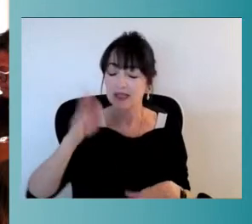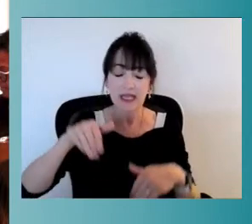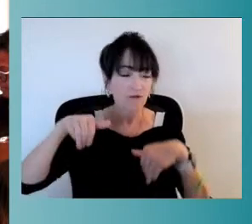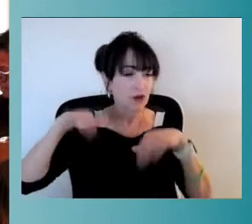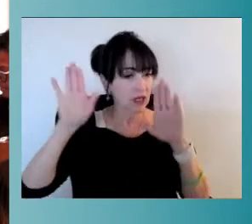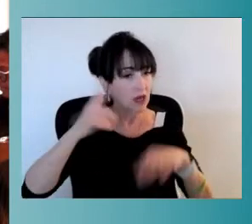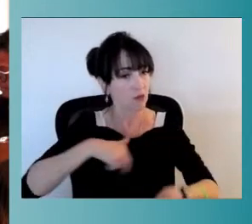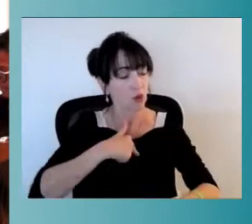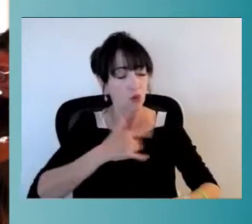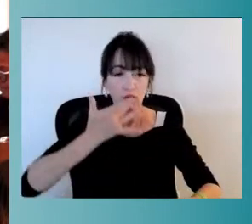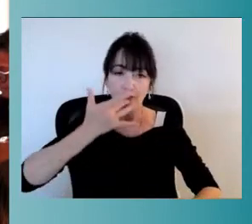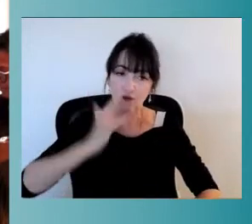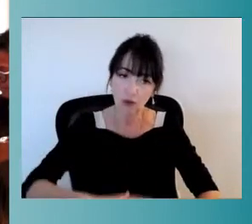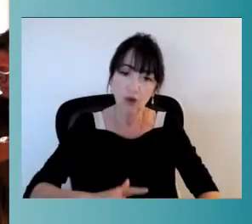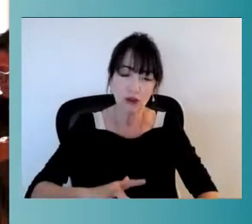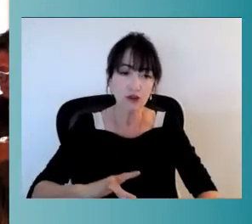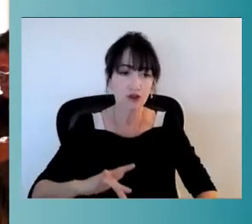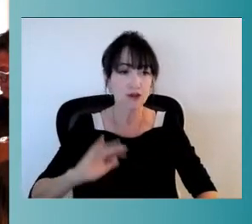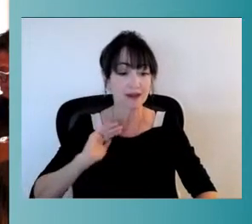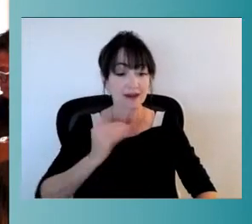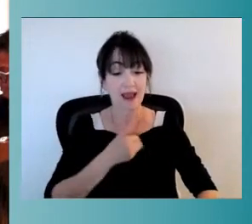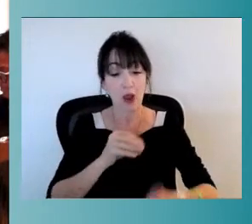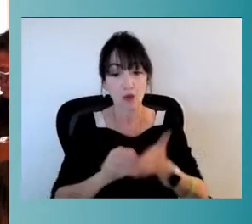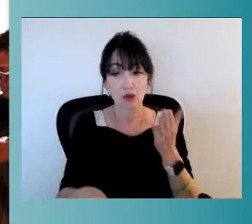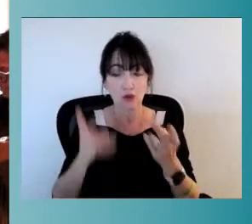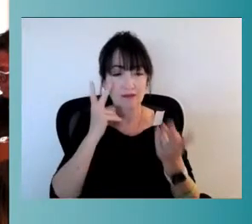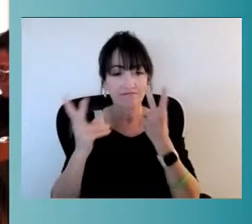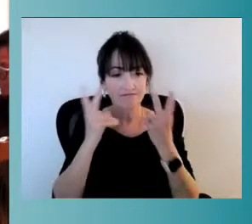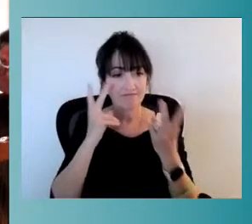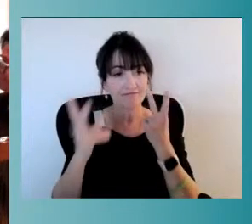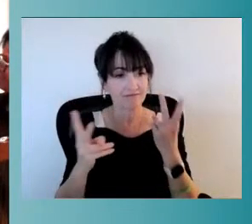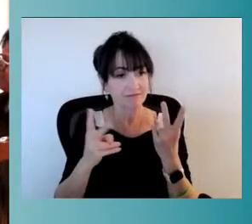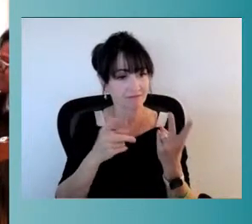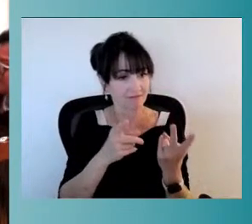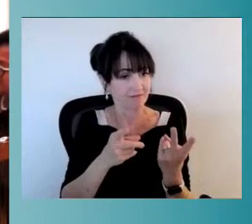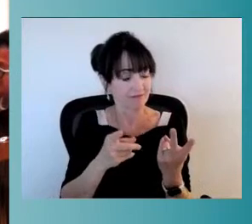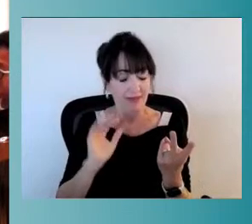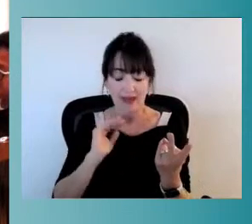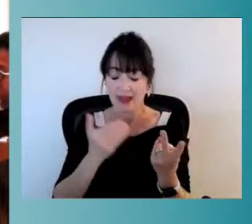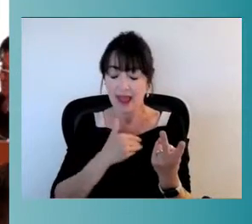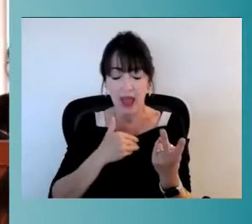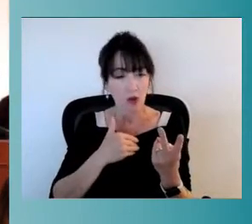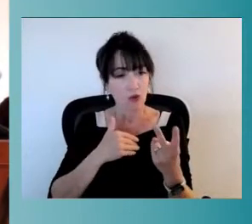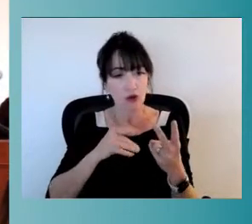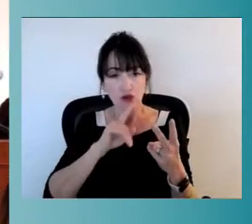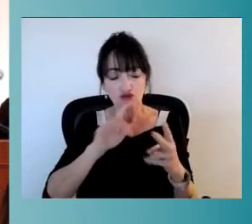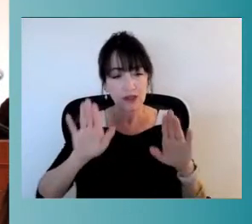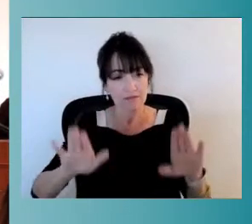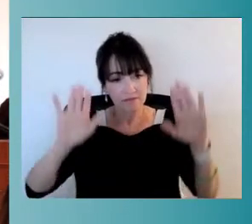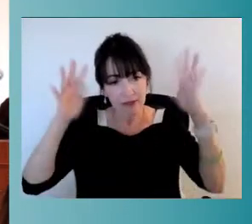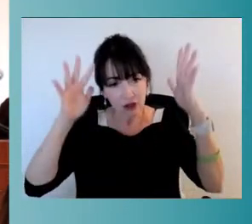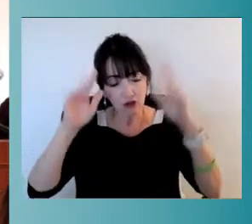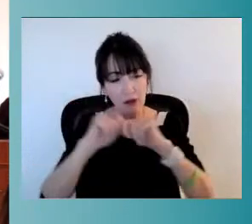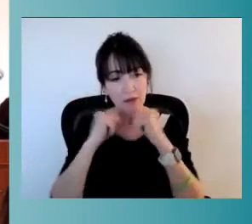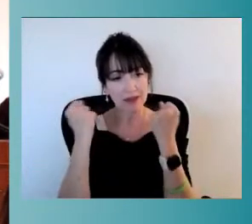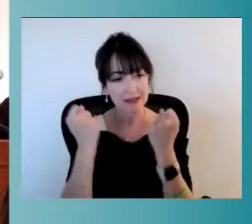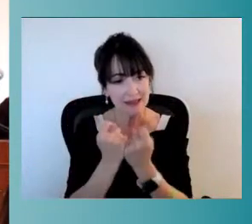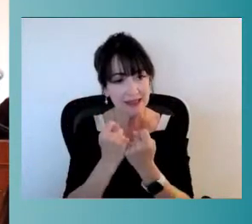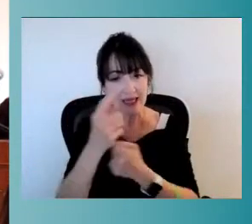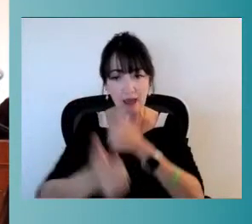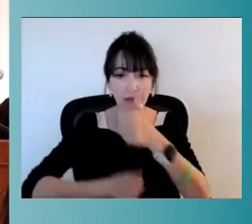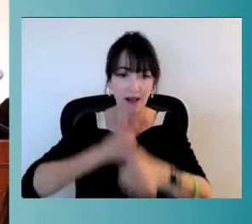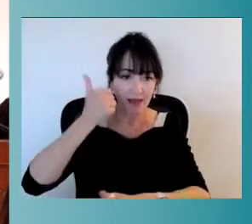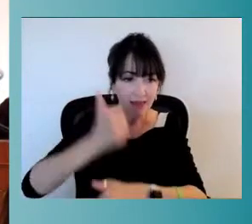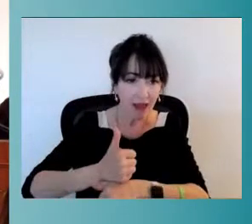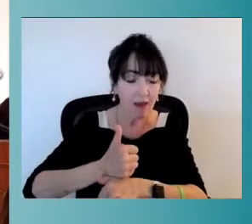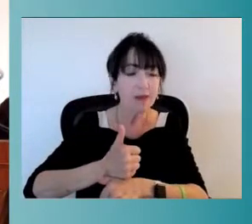and most importantly, our students are. And as you saw up here earlier, we have an incredible team, incredible community, alumni, and right